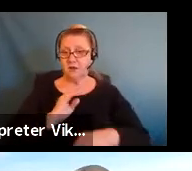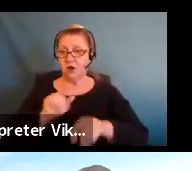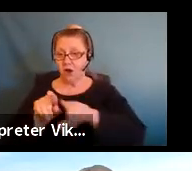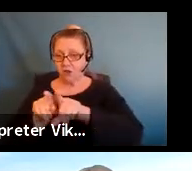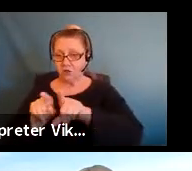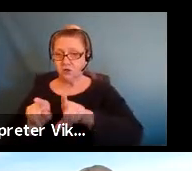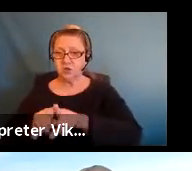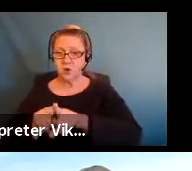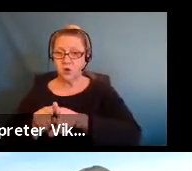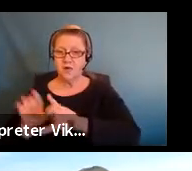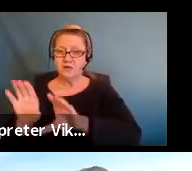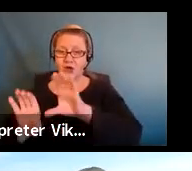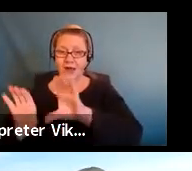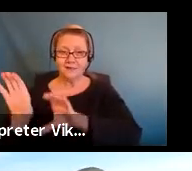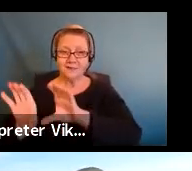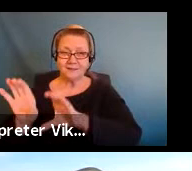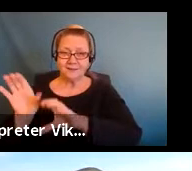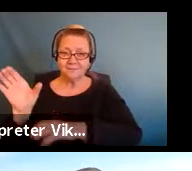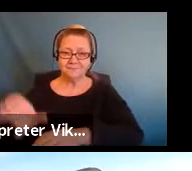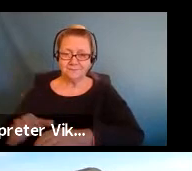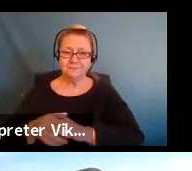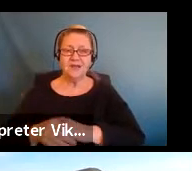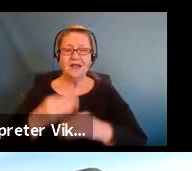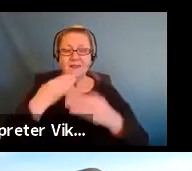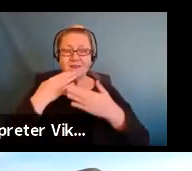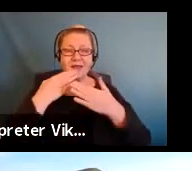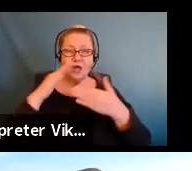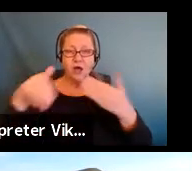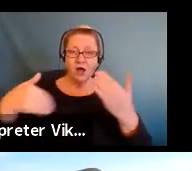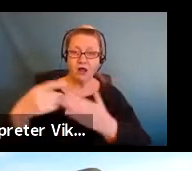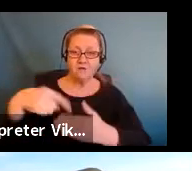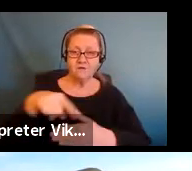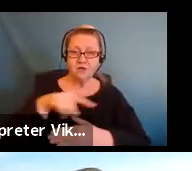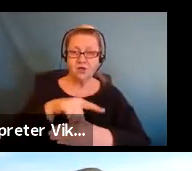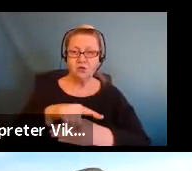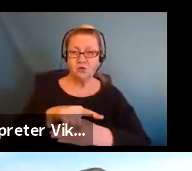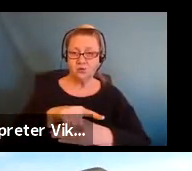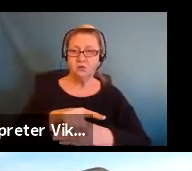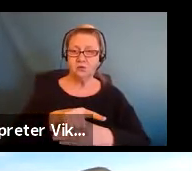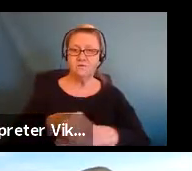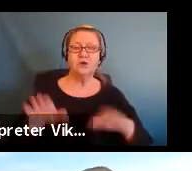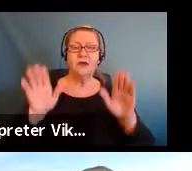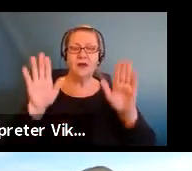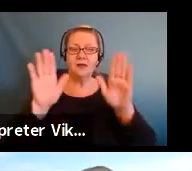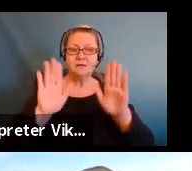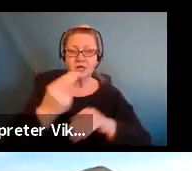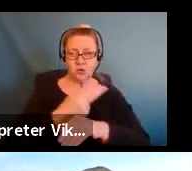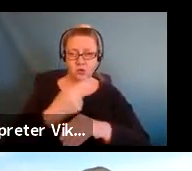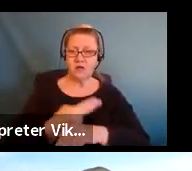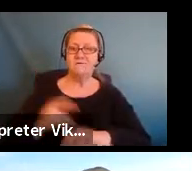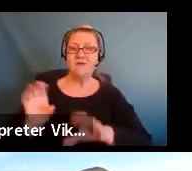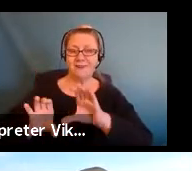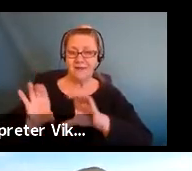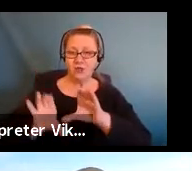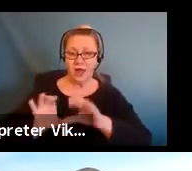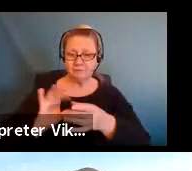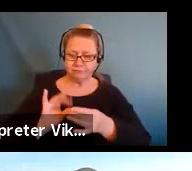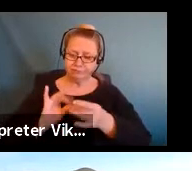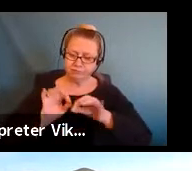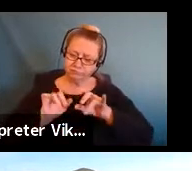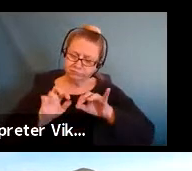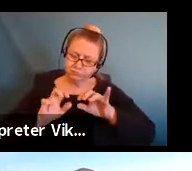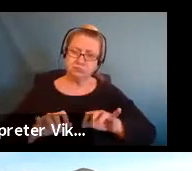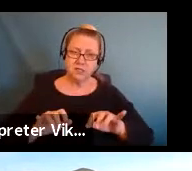also via the chat. And I really want to thank everyone for their excellent use of the chat so that we